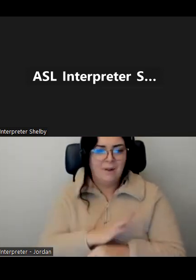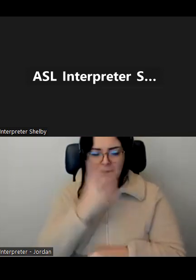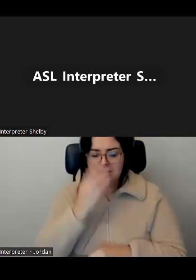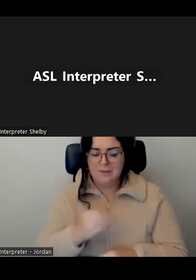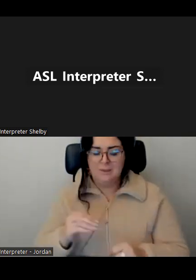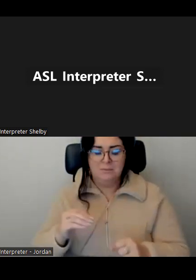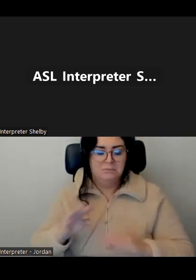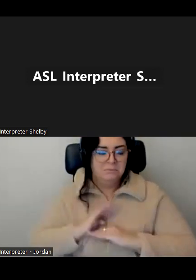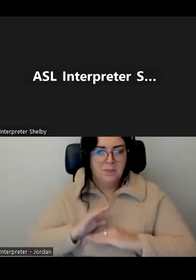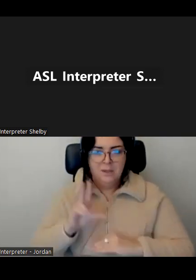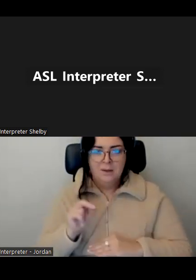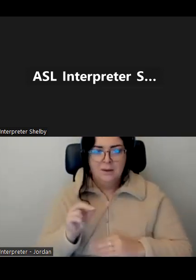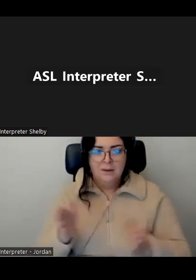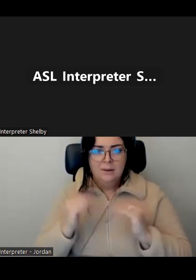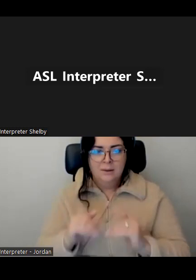well.